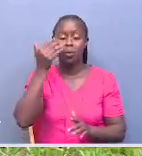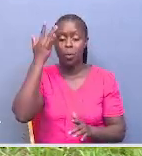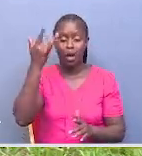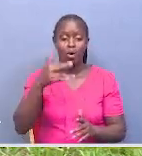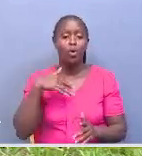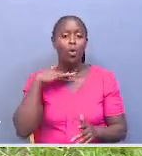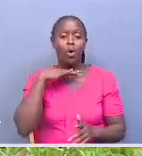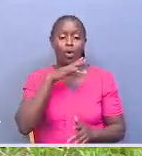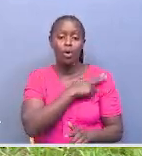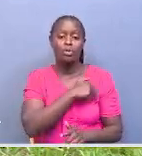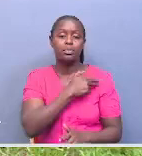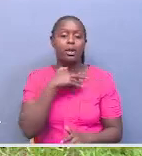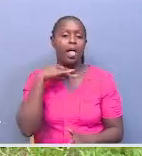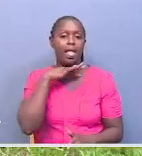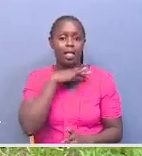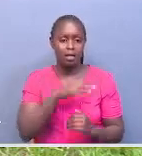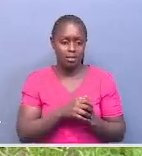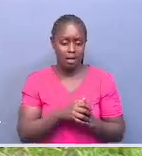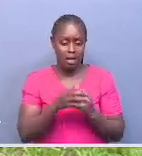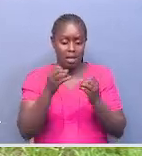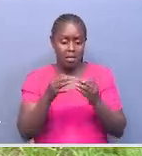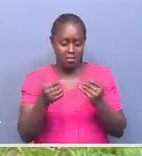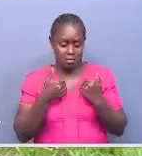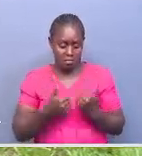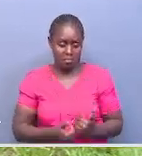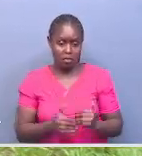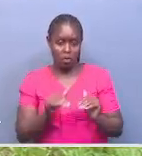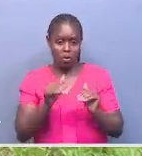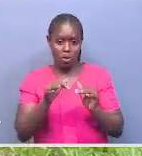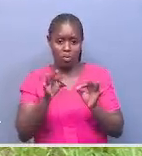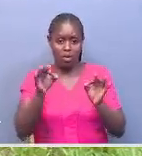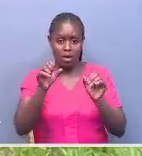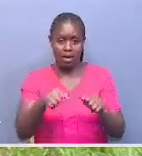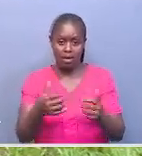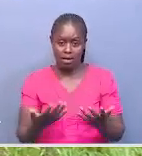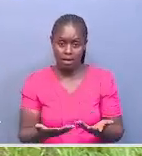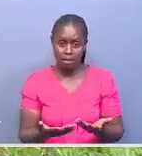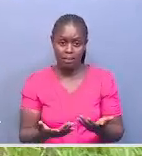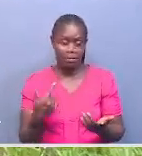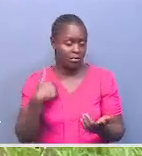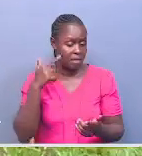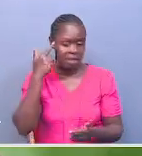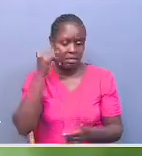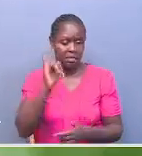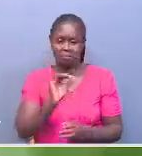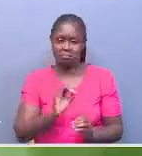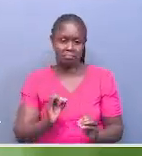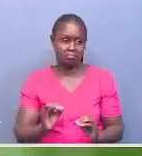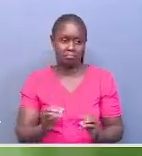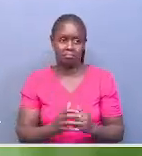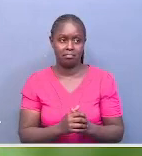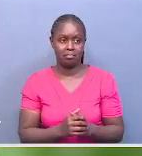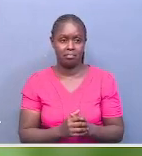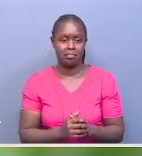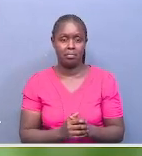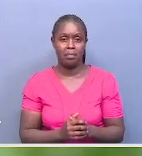dirty. Could you have waited longer, even if it was somebody else? I don't think so.